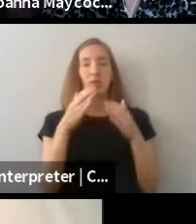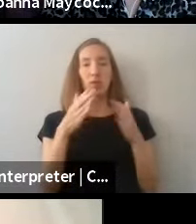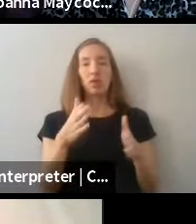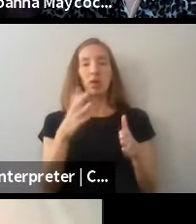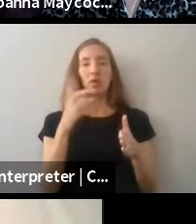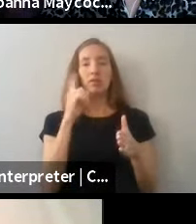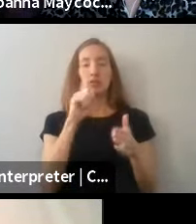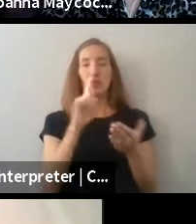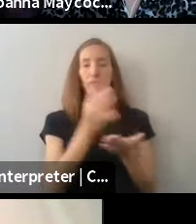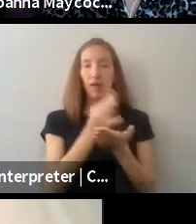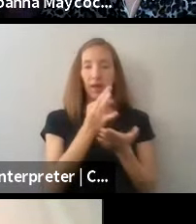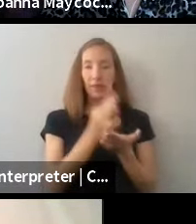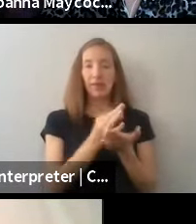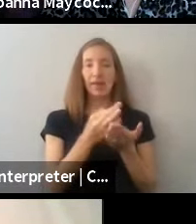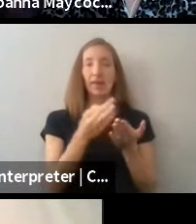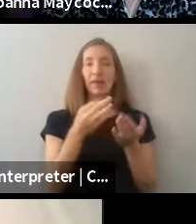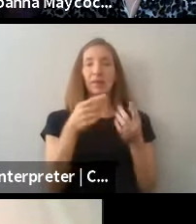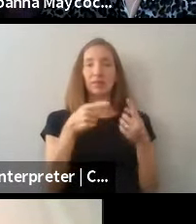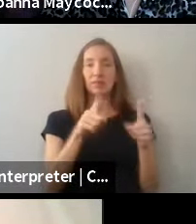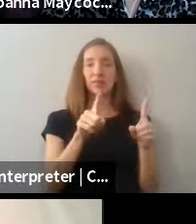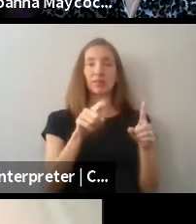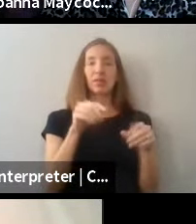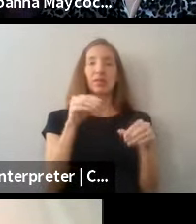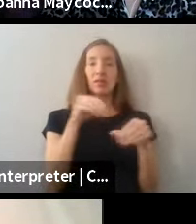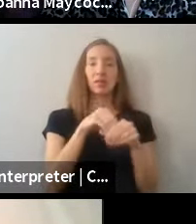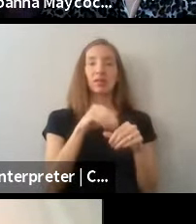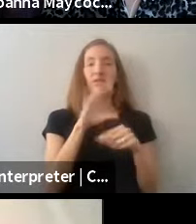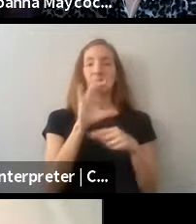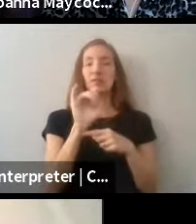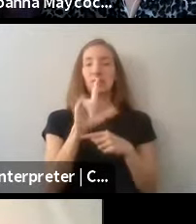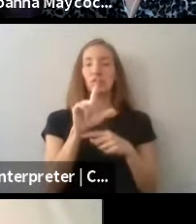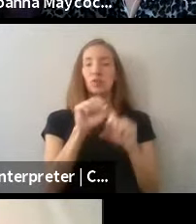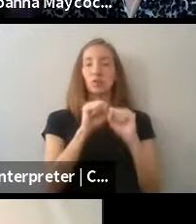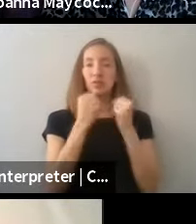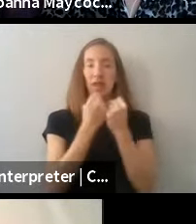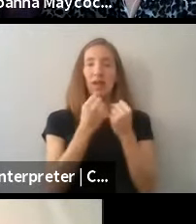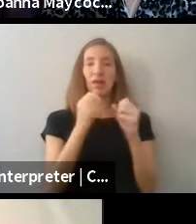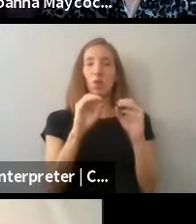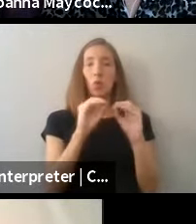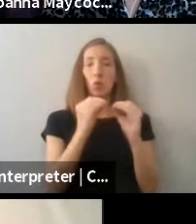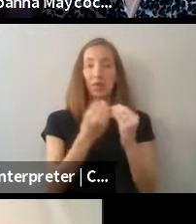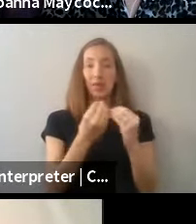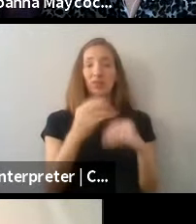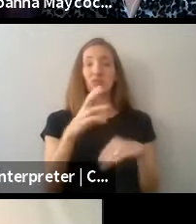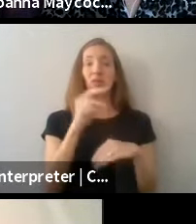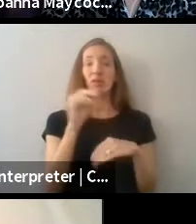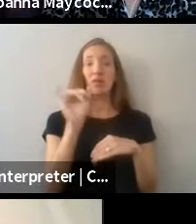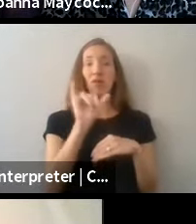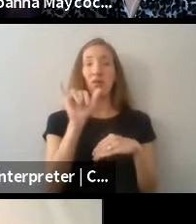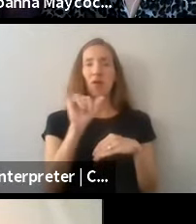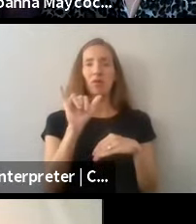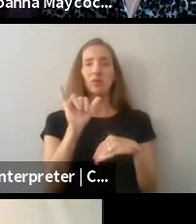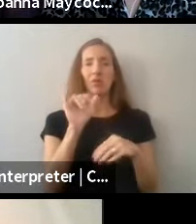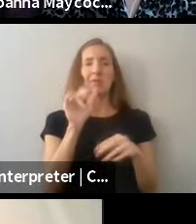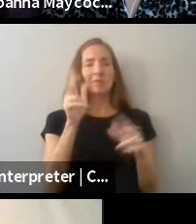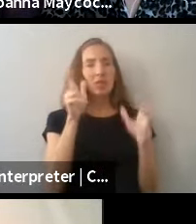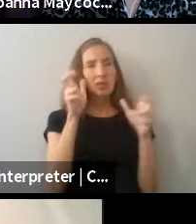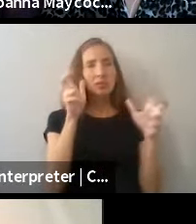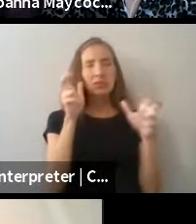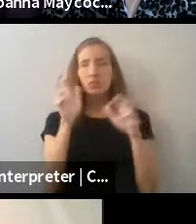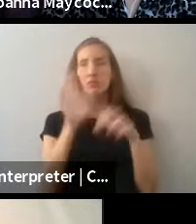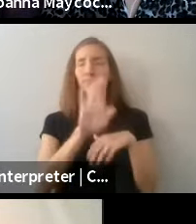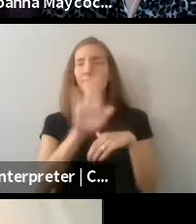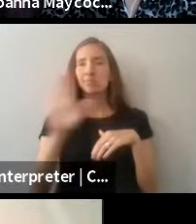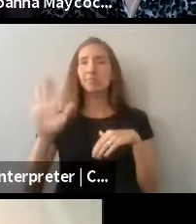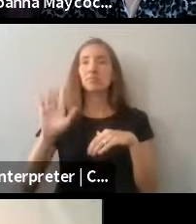hands of civil society organizations, as well as taking a listening posture to hear what the